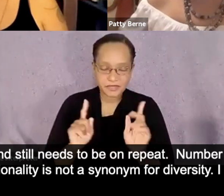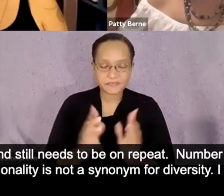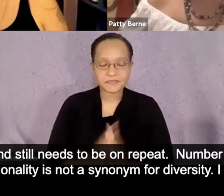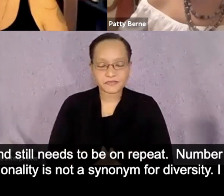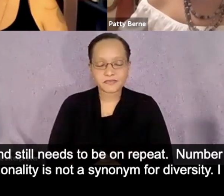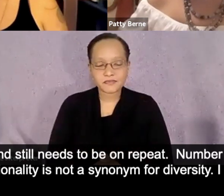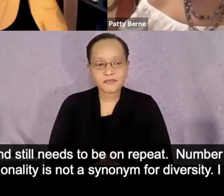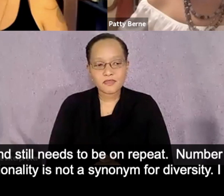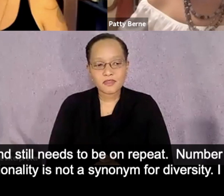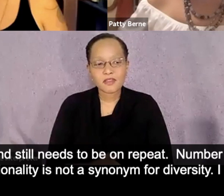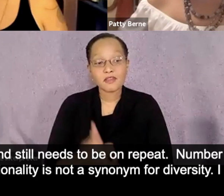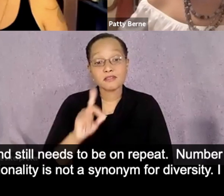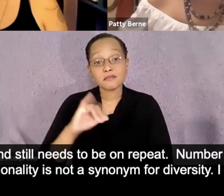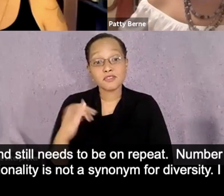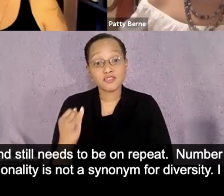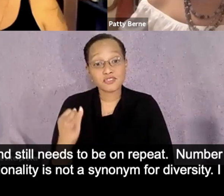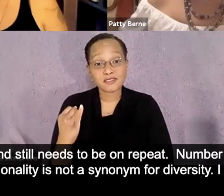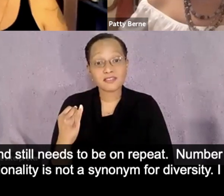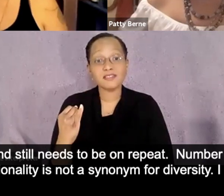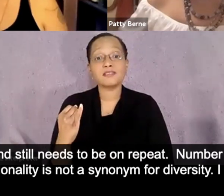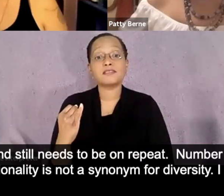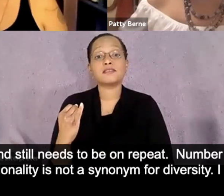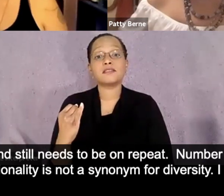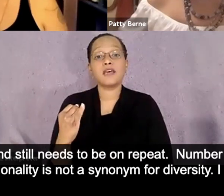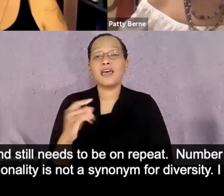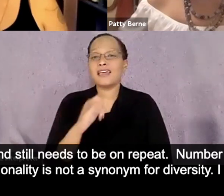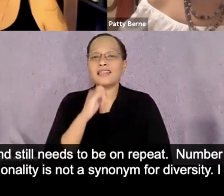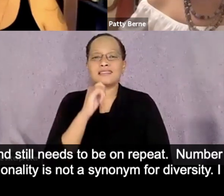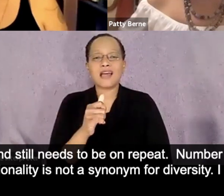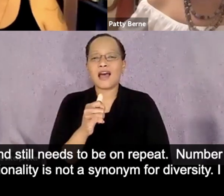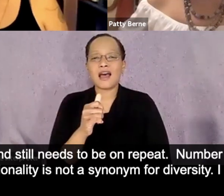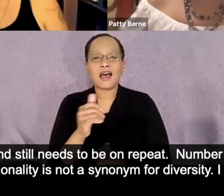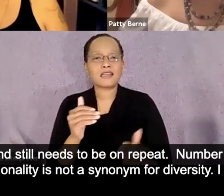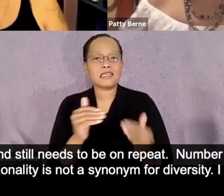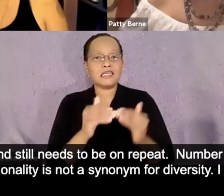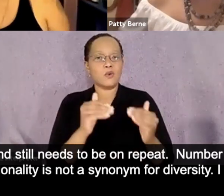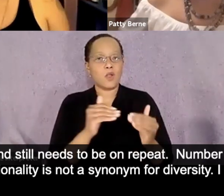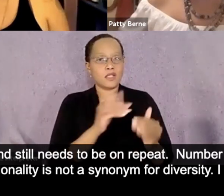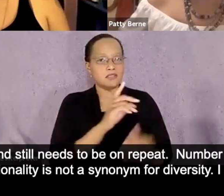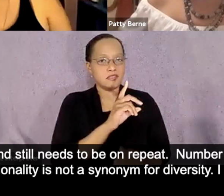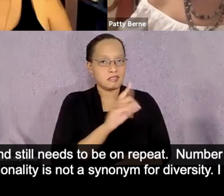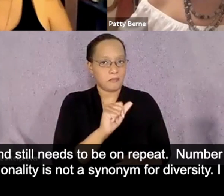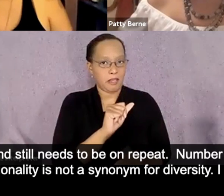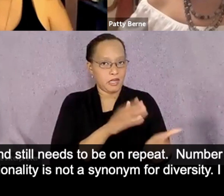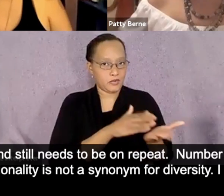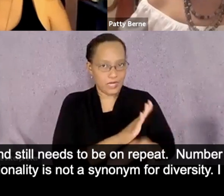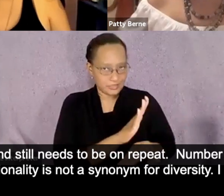justice is not a synonym to disability rights, just as